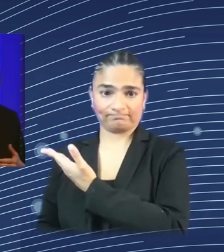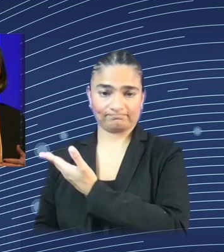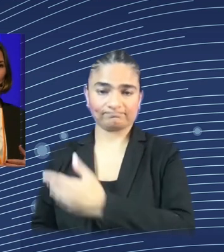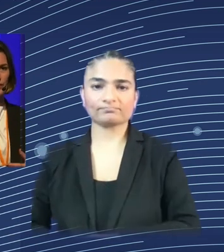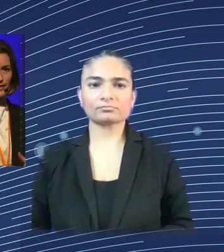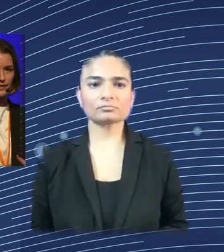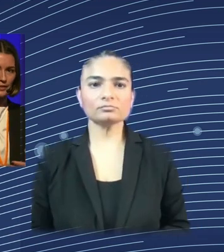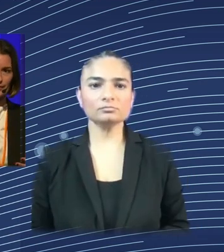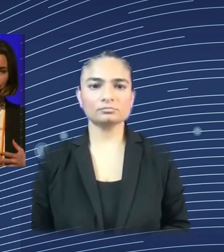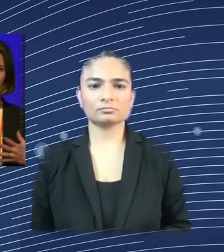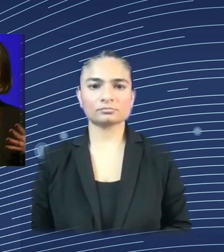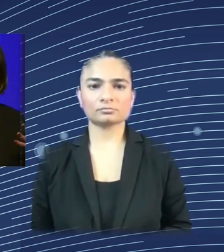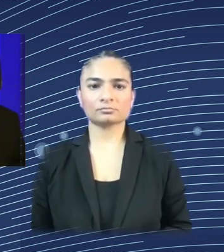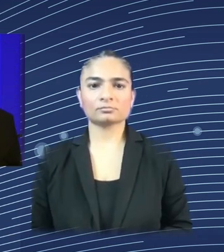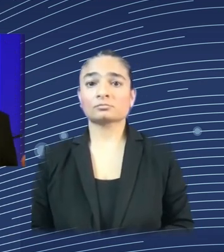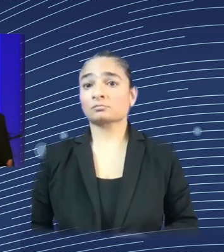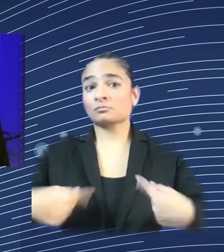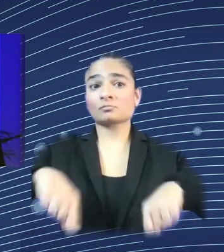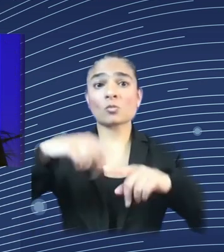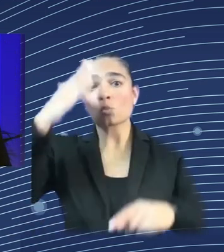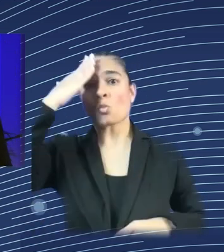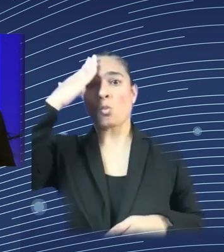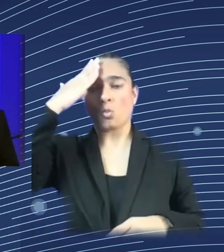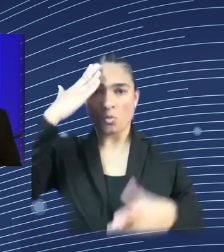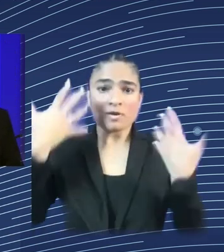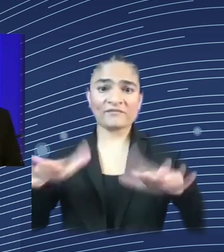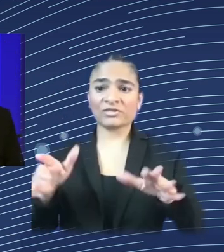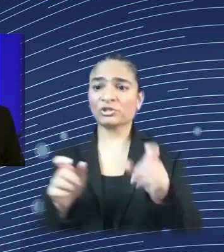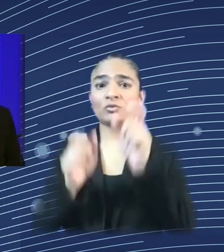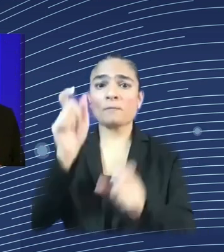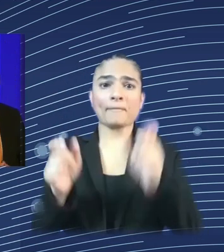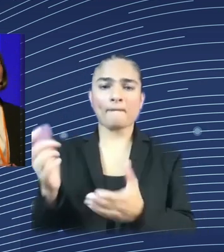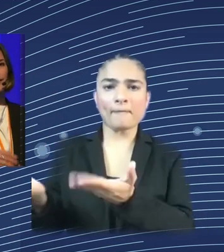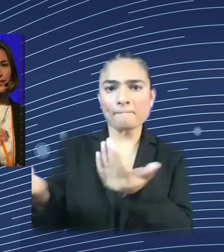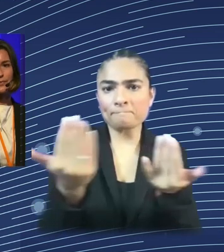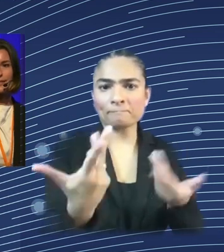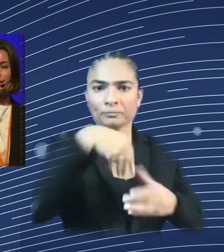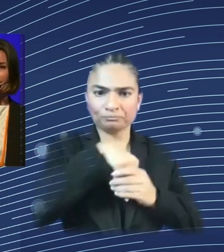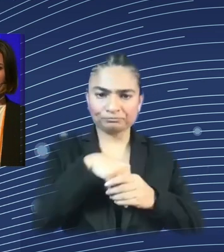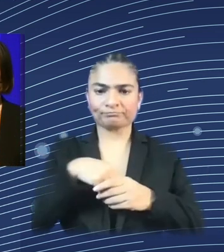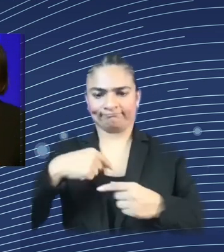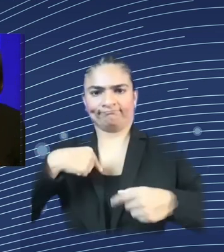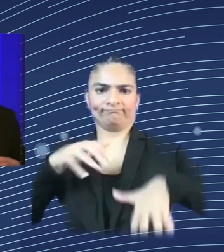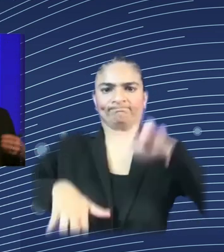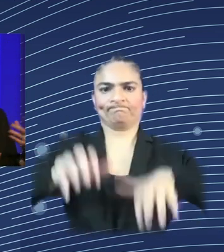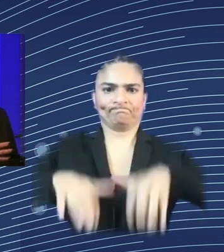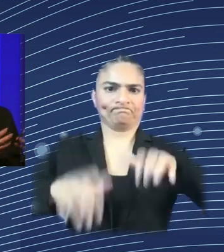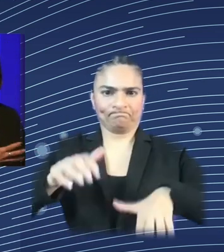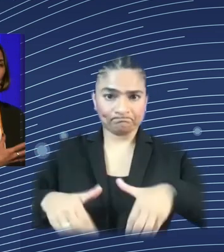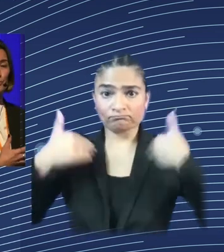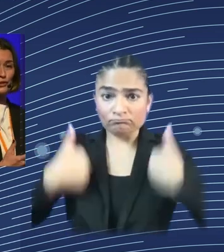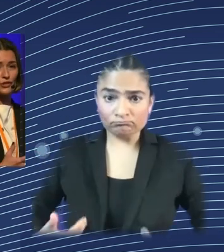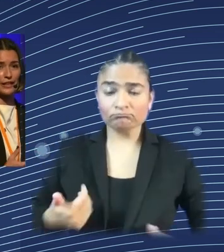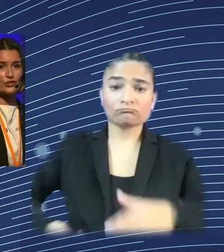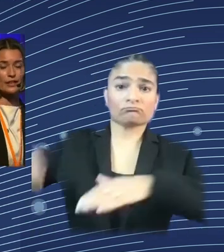design process, in the development process of new technologies can raise its acceptance, maybe